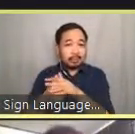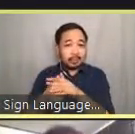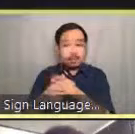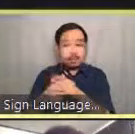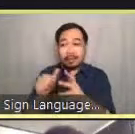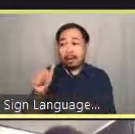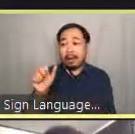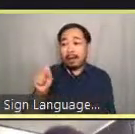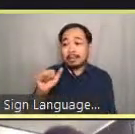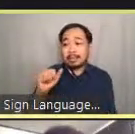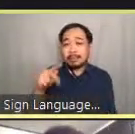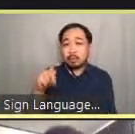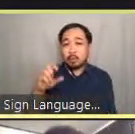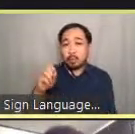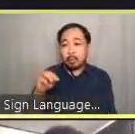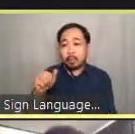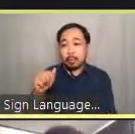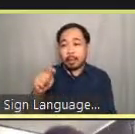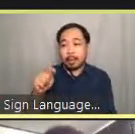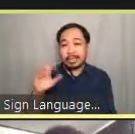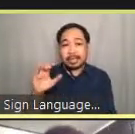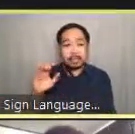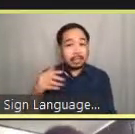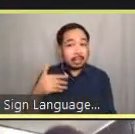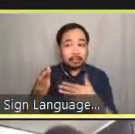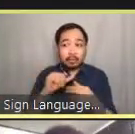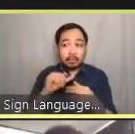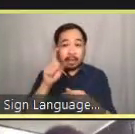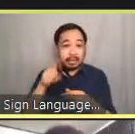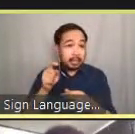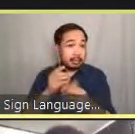without being hospitalized?